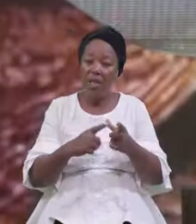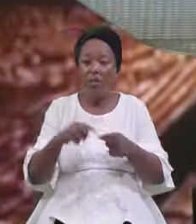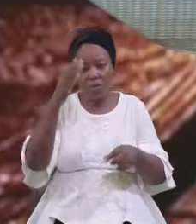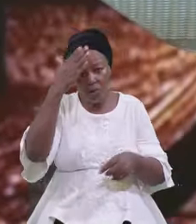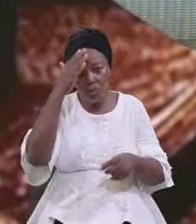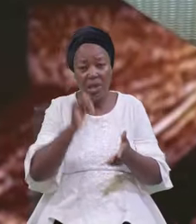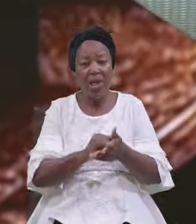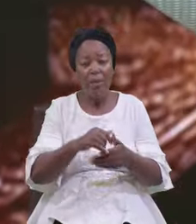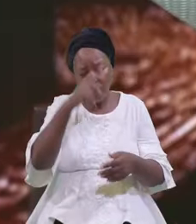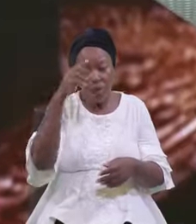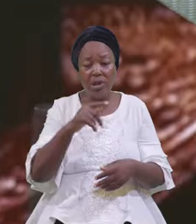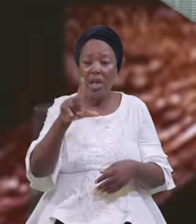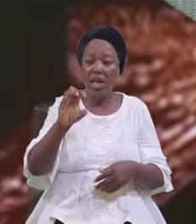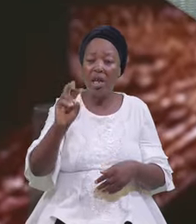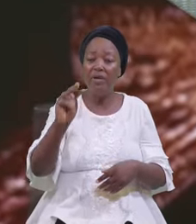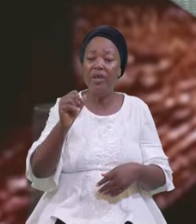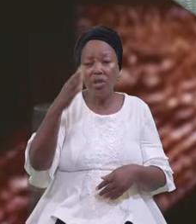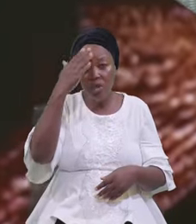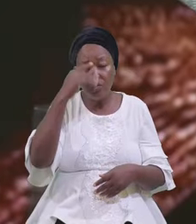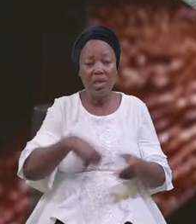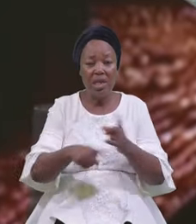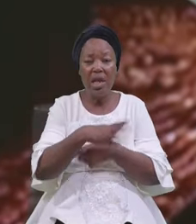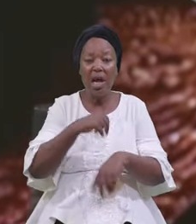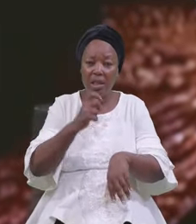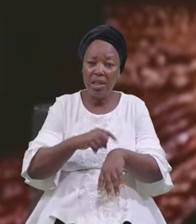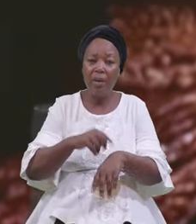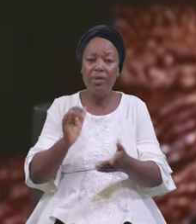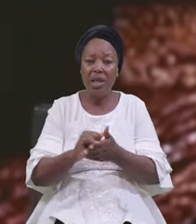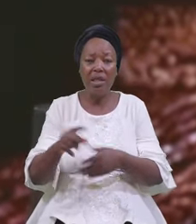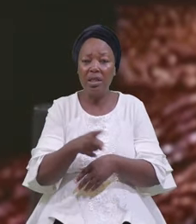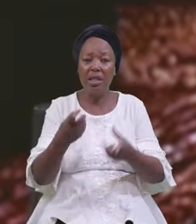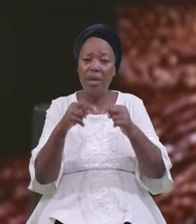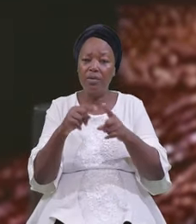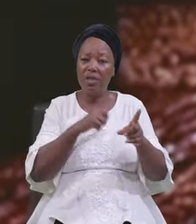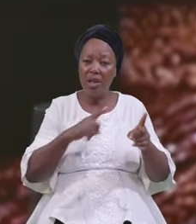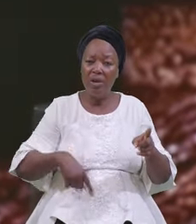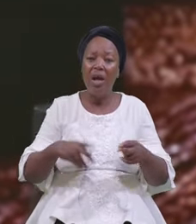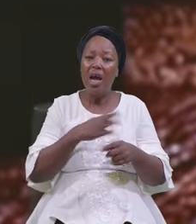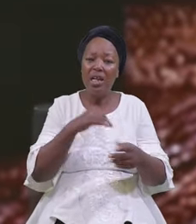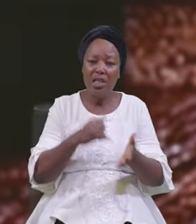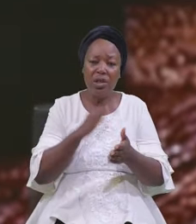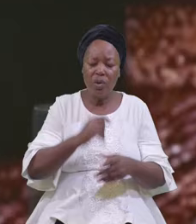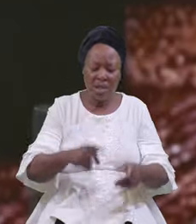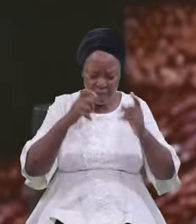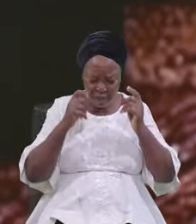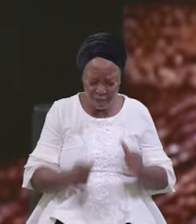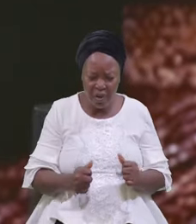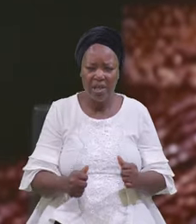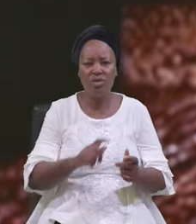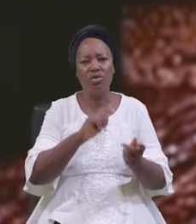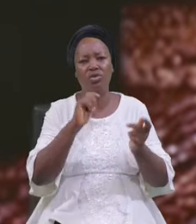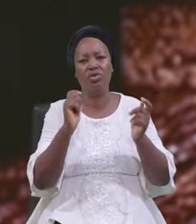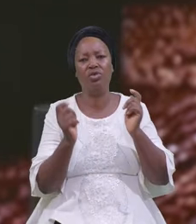the day, they knew the hour, they knew the time. They came to the Lord, and it was an instantaneous